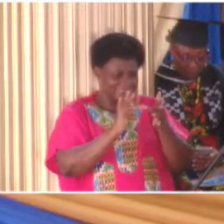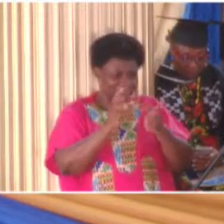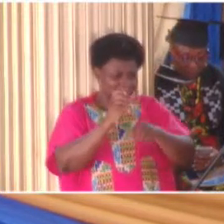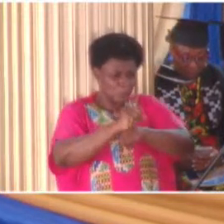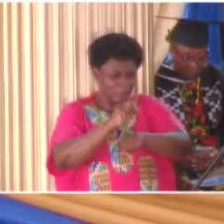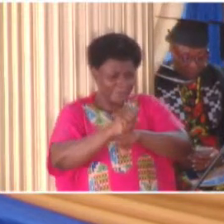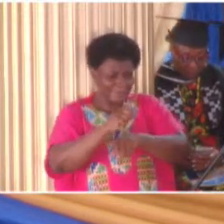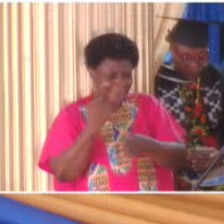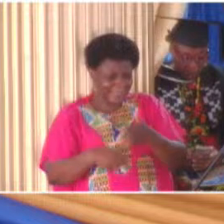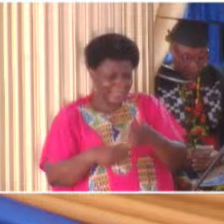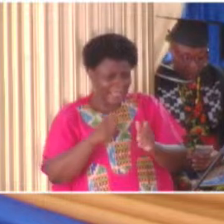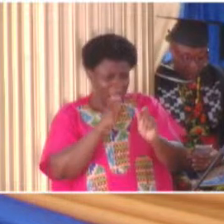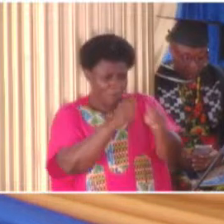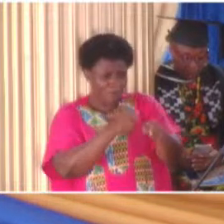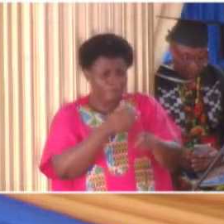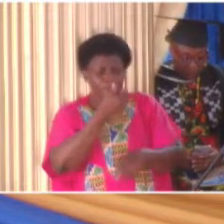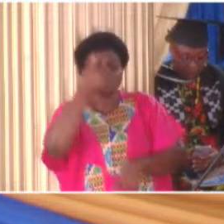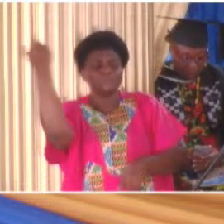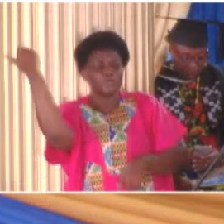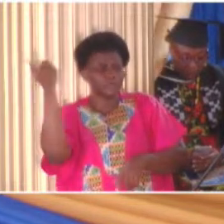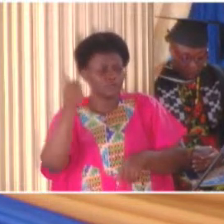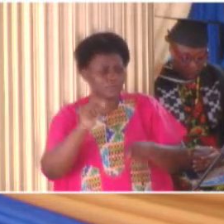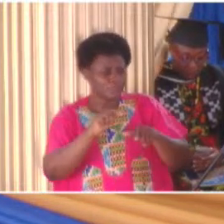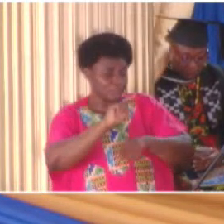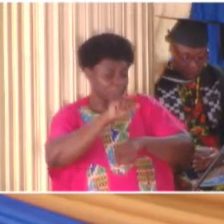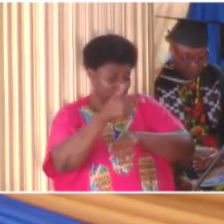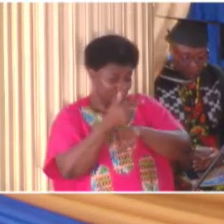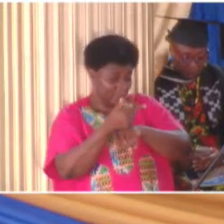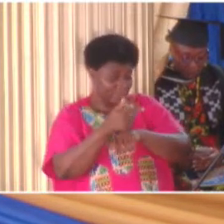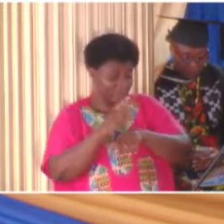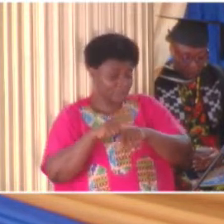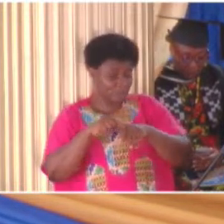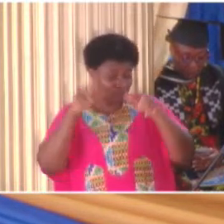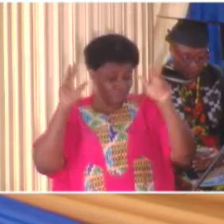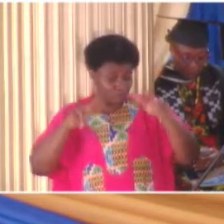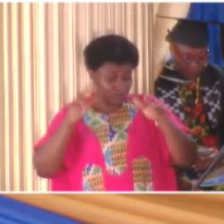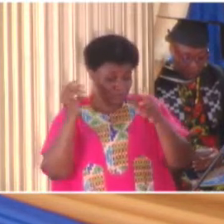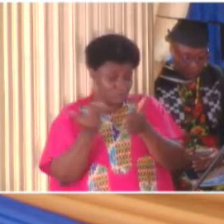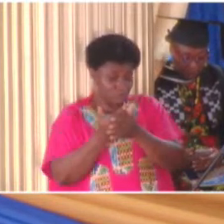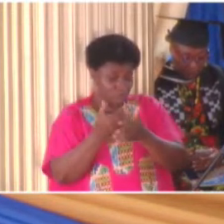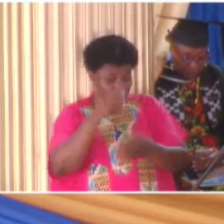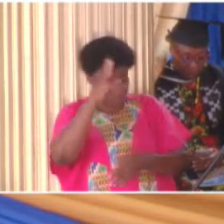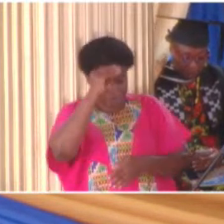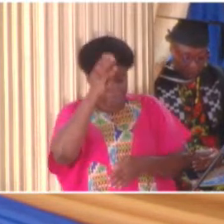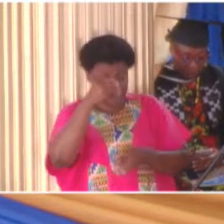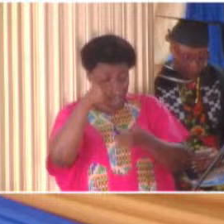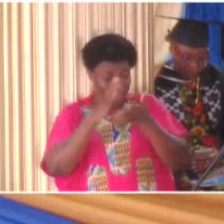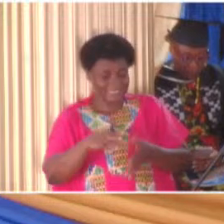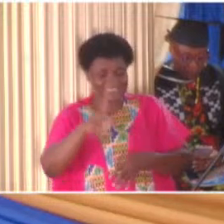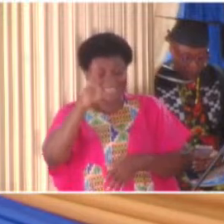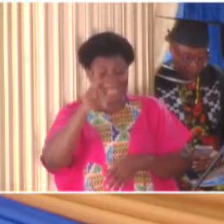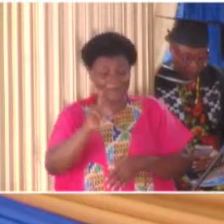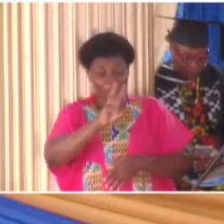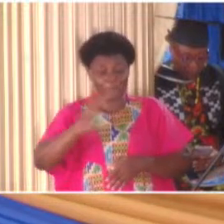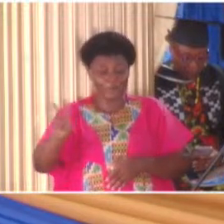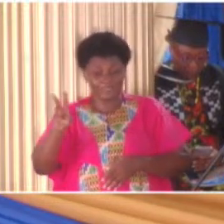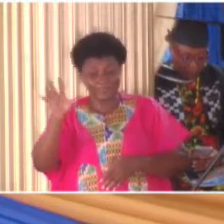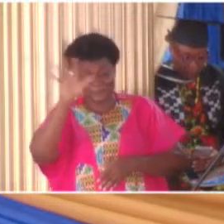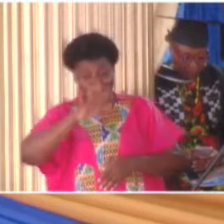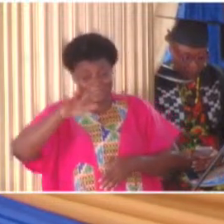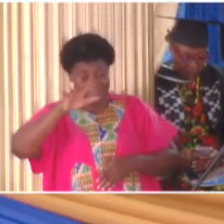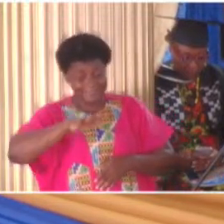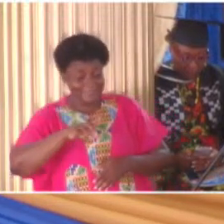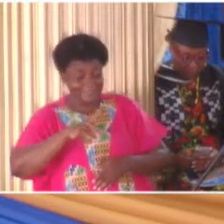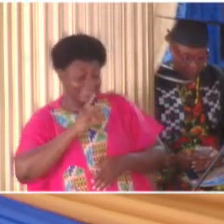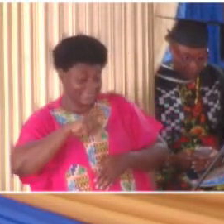for the best graduating Muslim male student in the Upper West region. At Legon, he received the